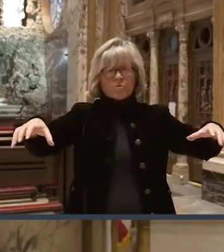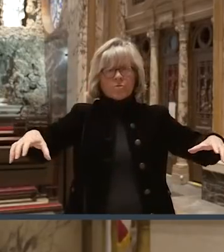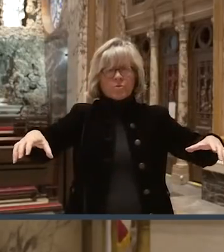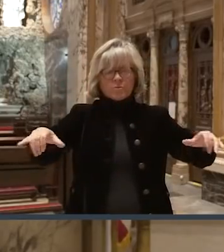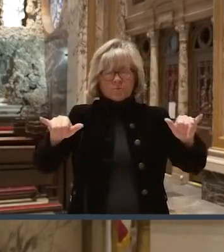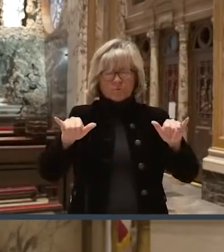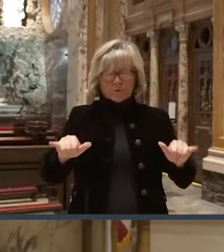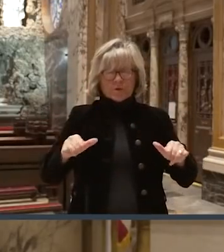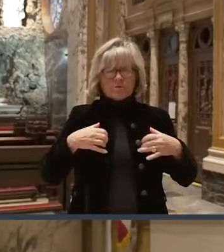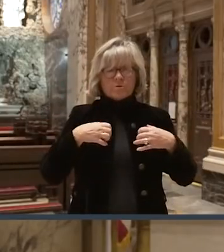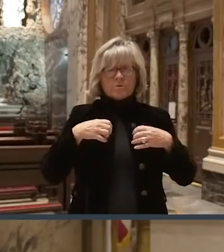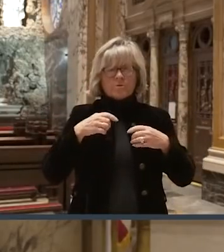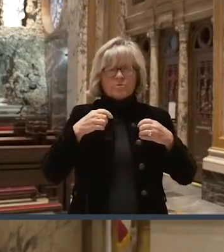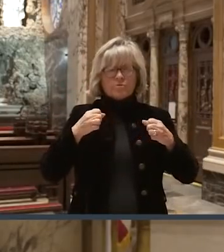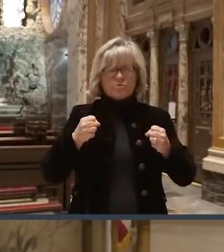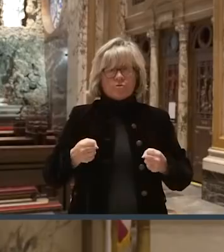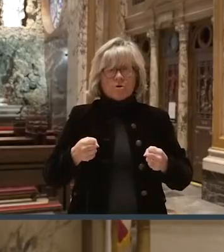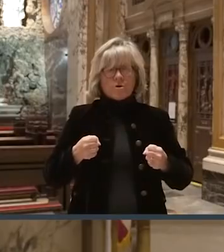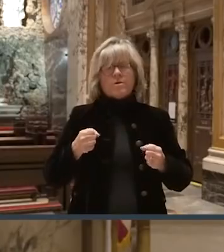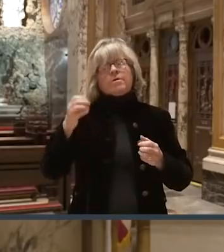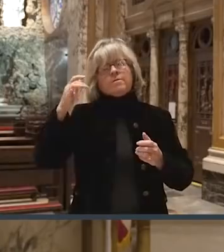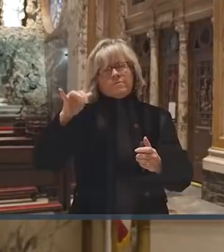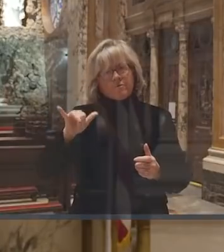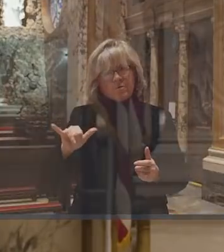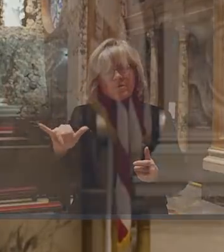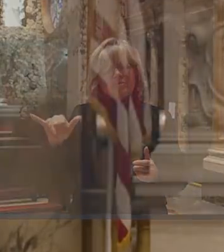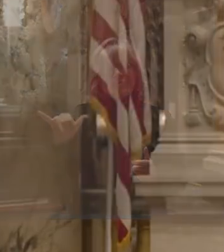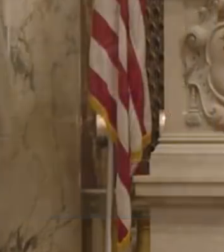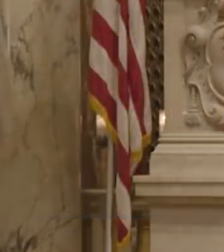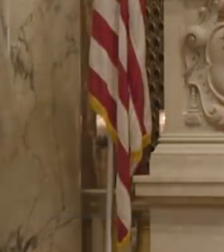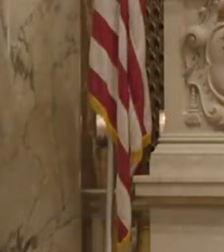forever." The word of the Lord.